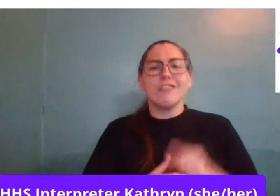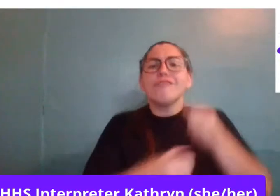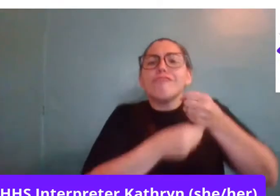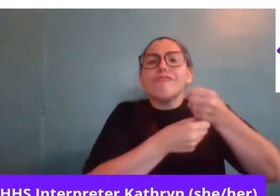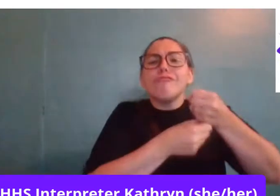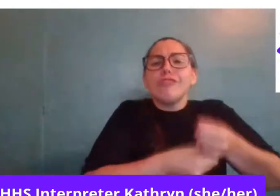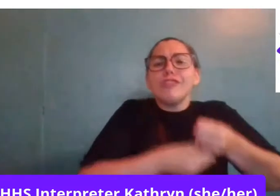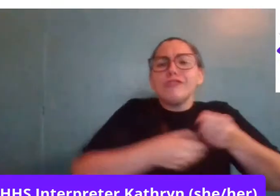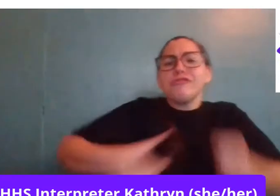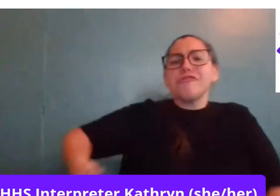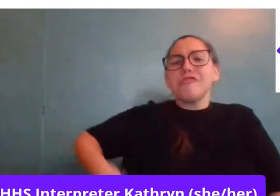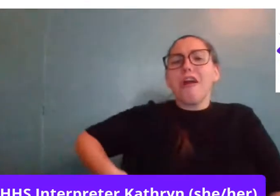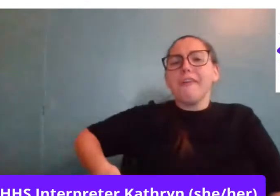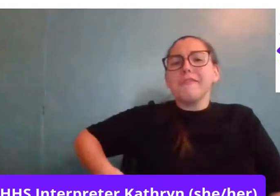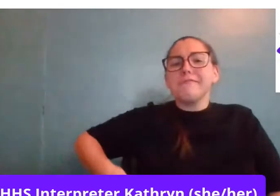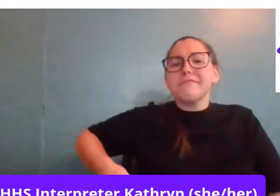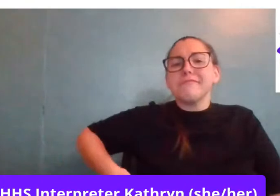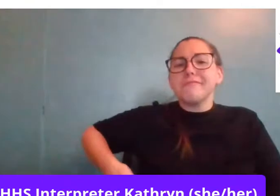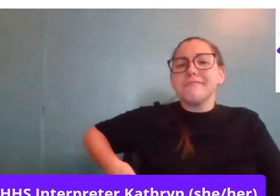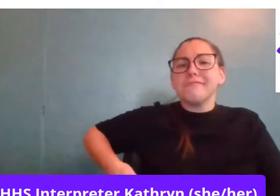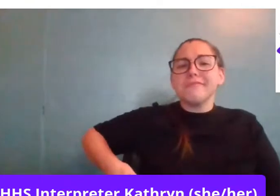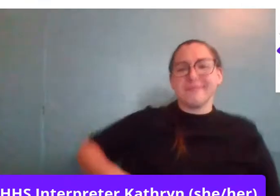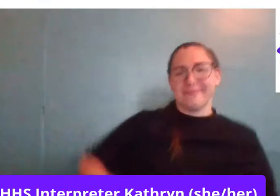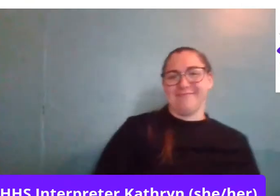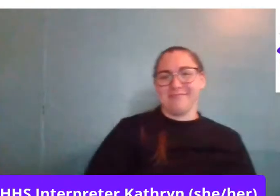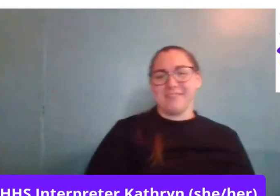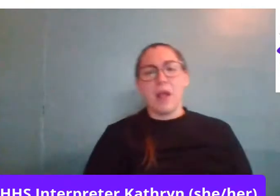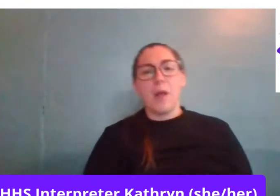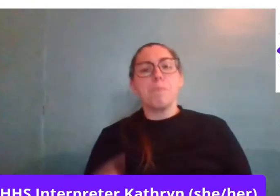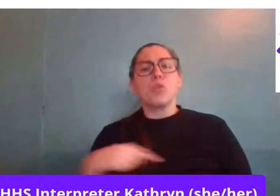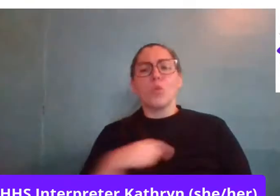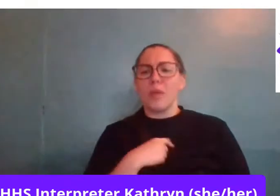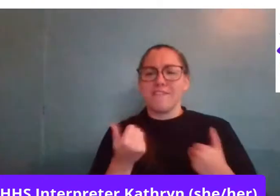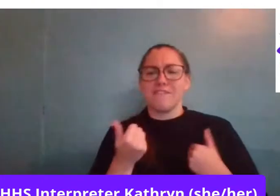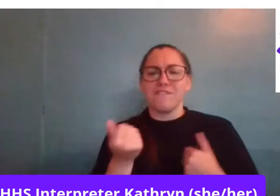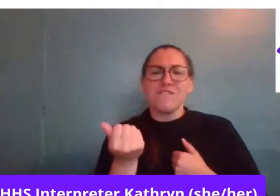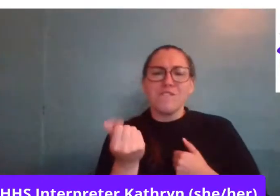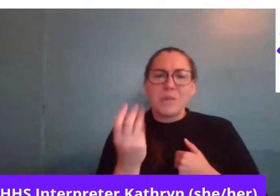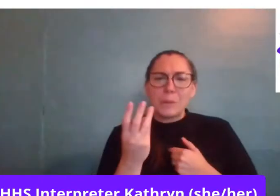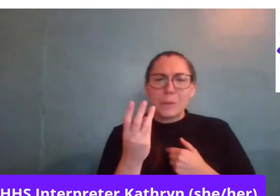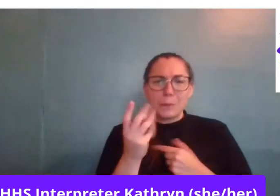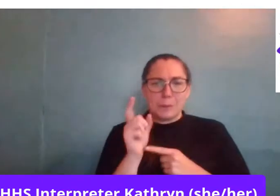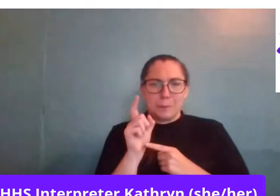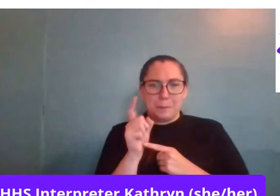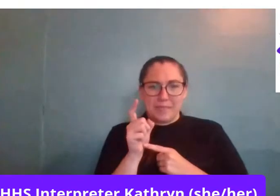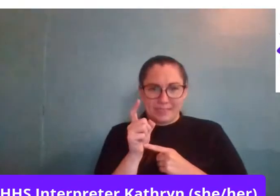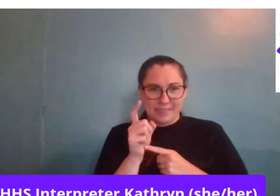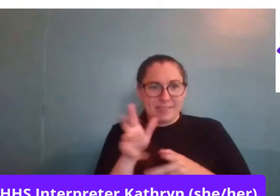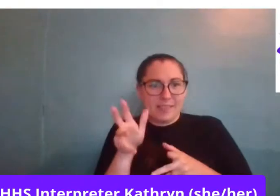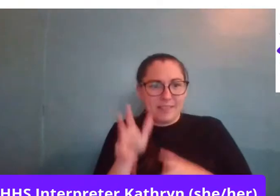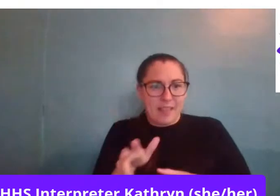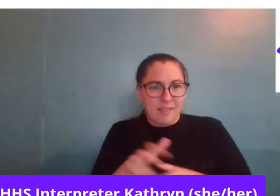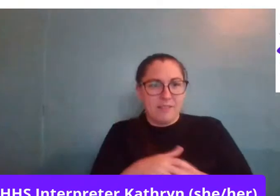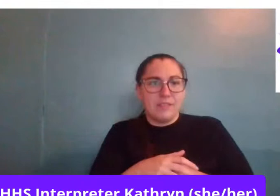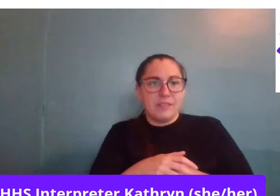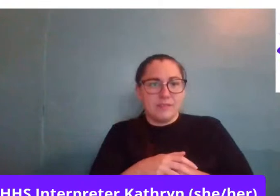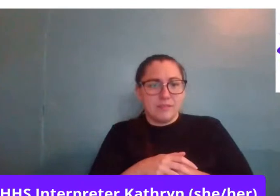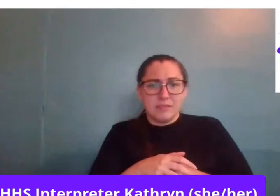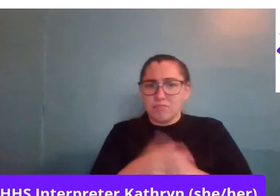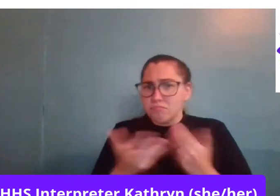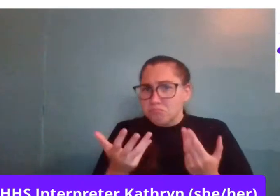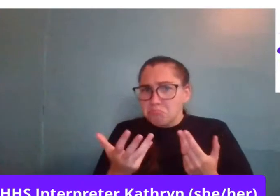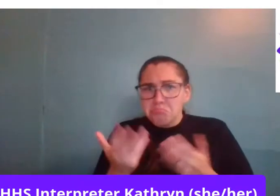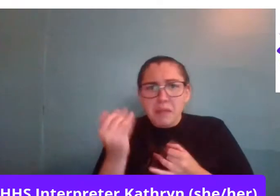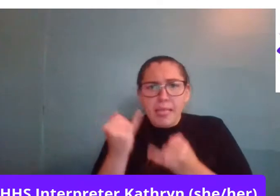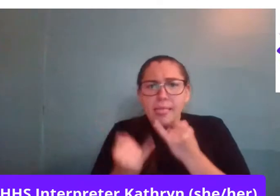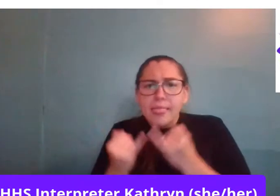gut. Trust your gut. Exactly. But we have just a couple of minutes left. Can you give us any